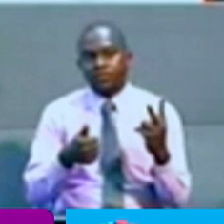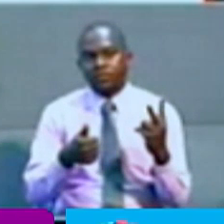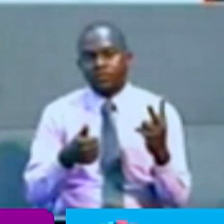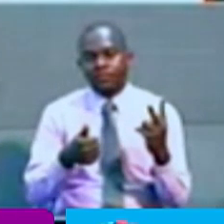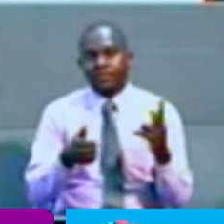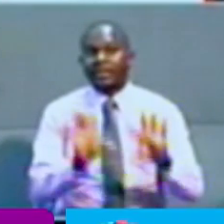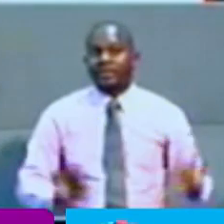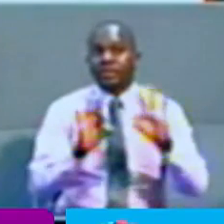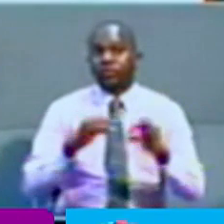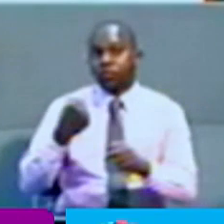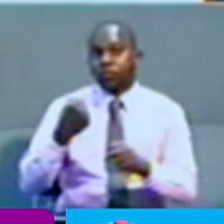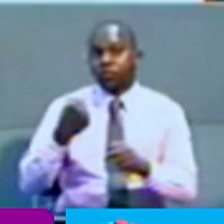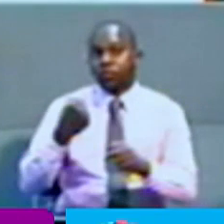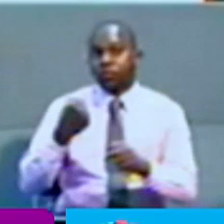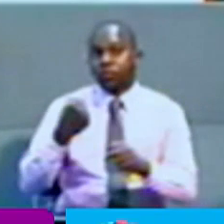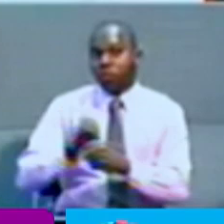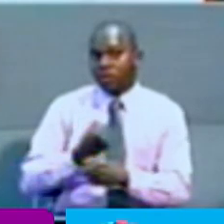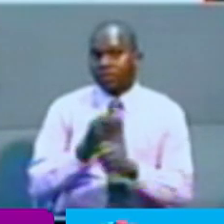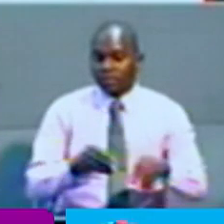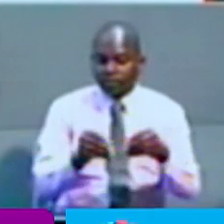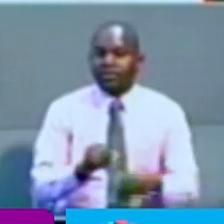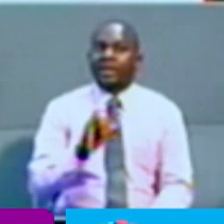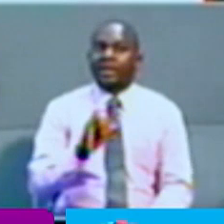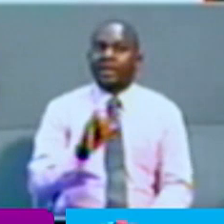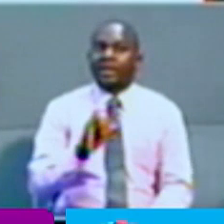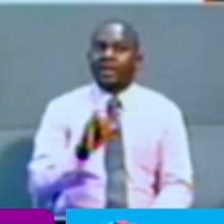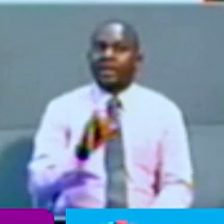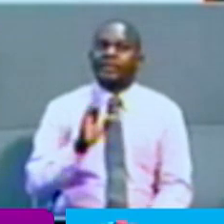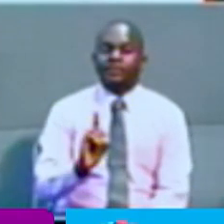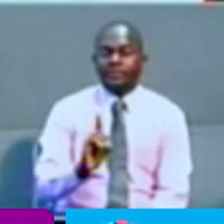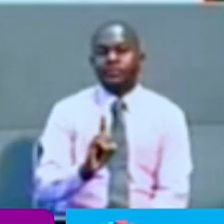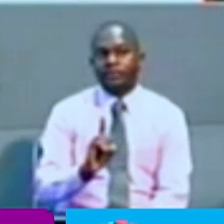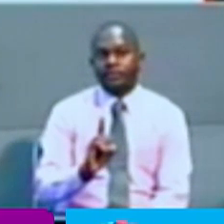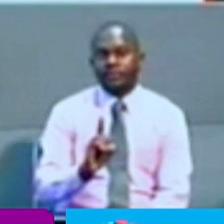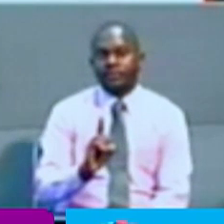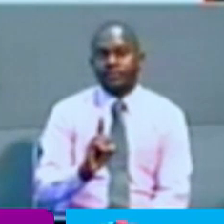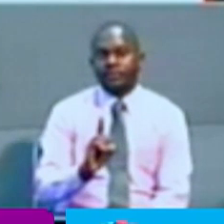The essential workers would be given specific identifications.